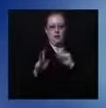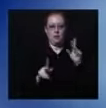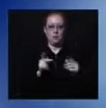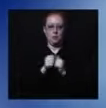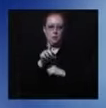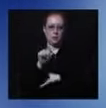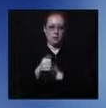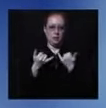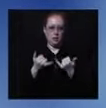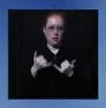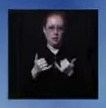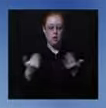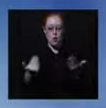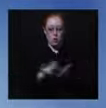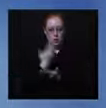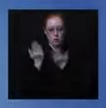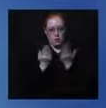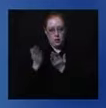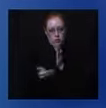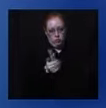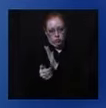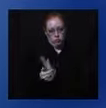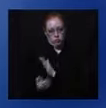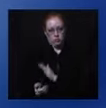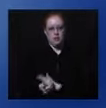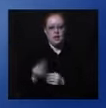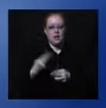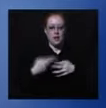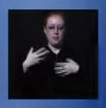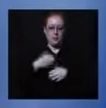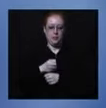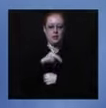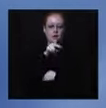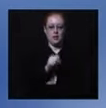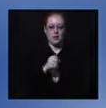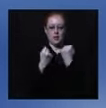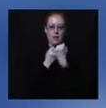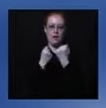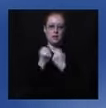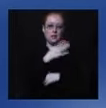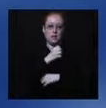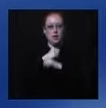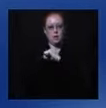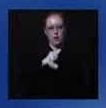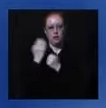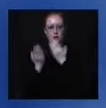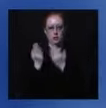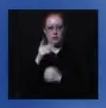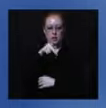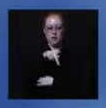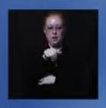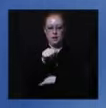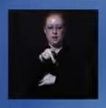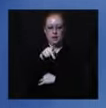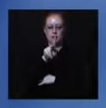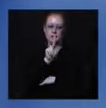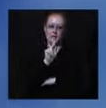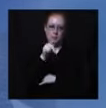today. As new services were added, the name would later be shortened to Kansas Advocacy and Protective Services, or